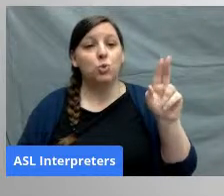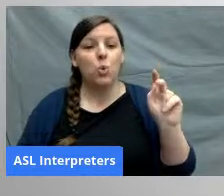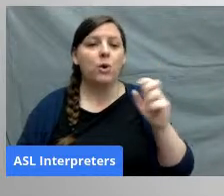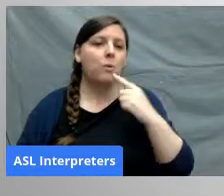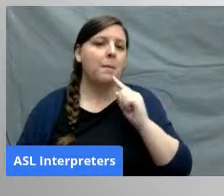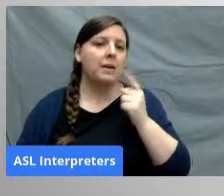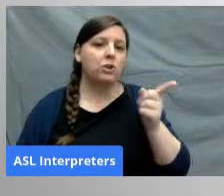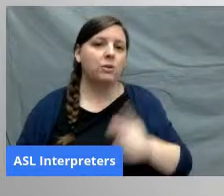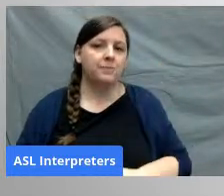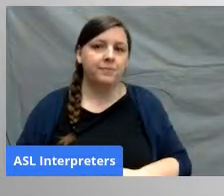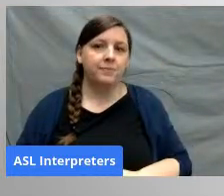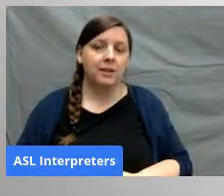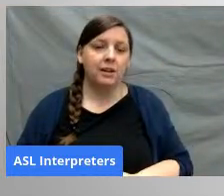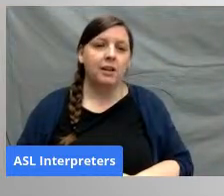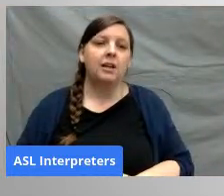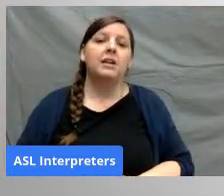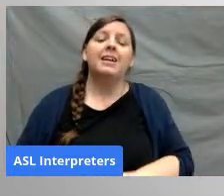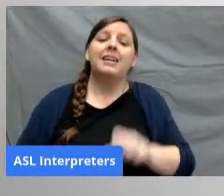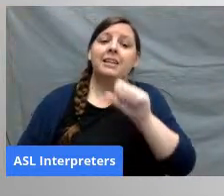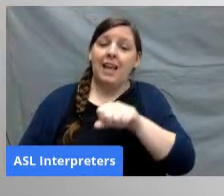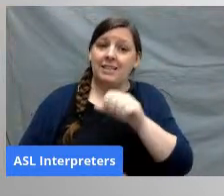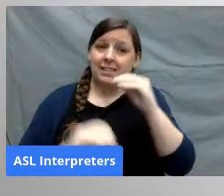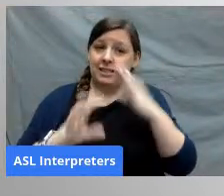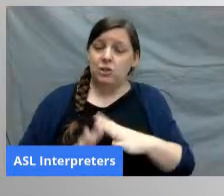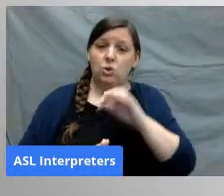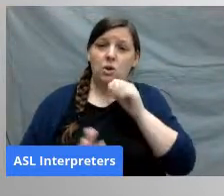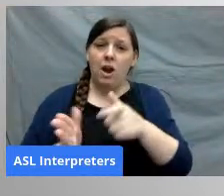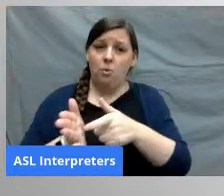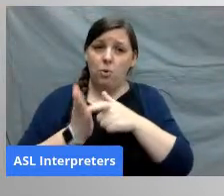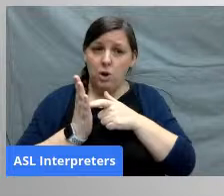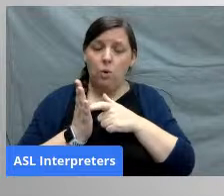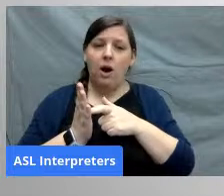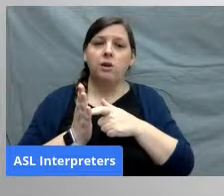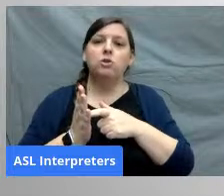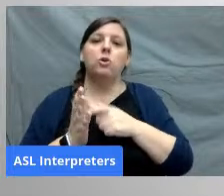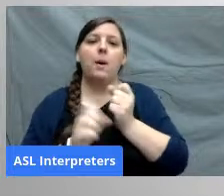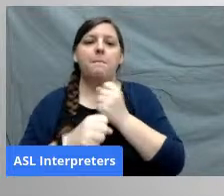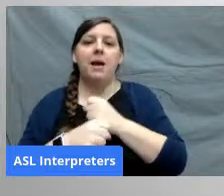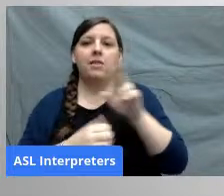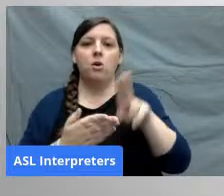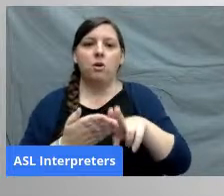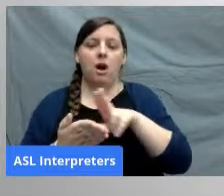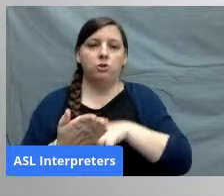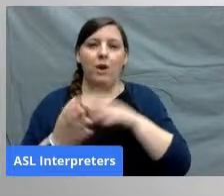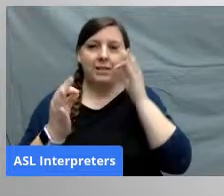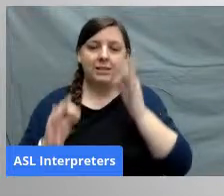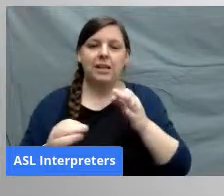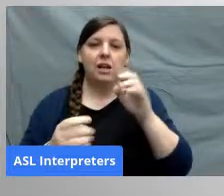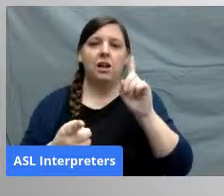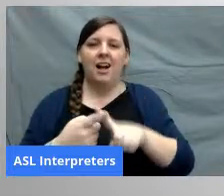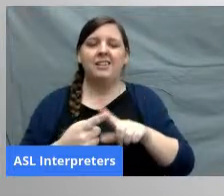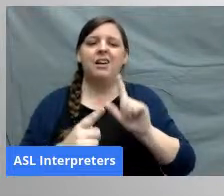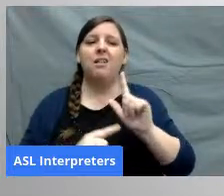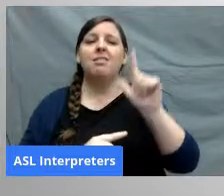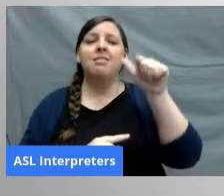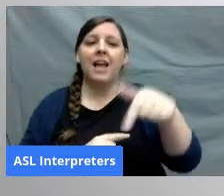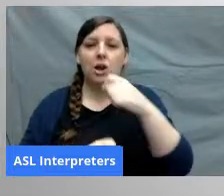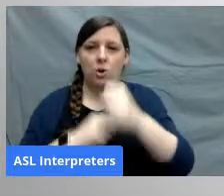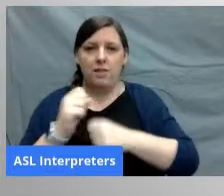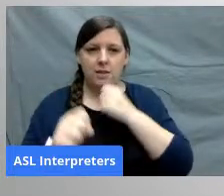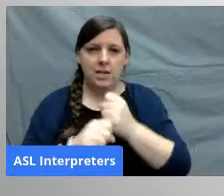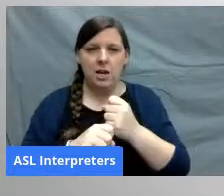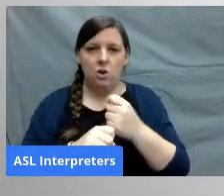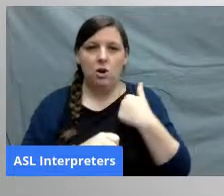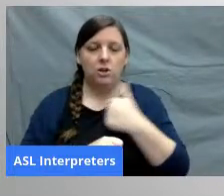Yeah, teachers actually aren't required to make their contract decisions until much later in the year. So we're doing this a lot earlier than we